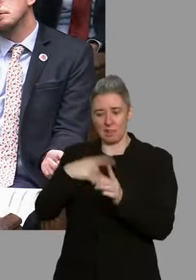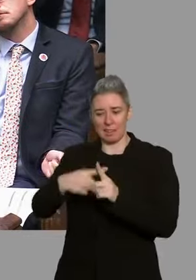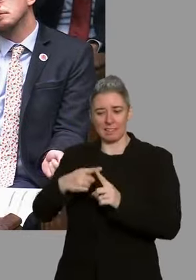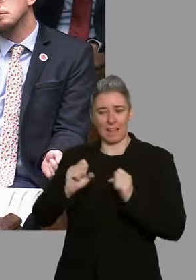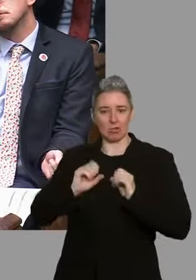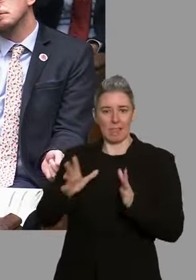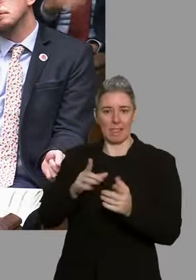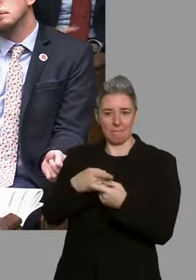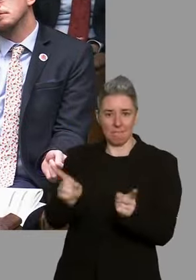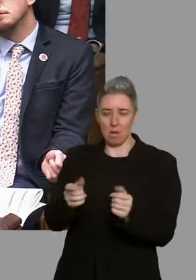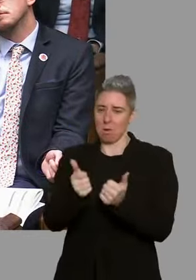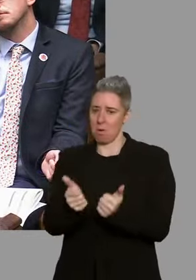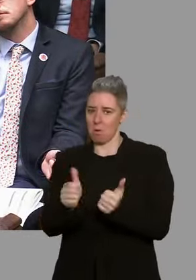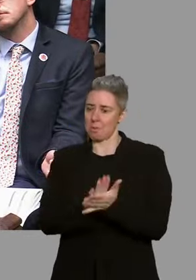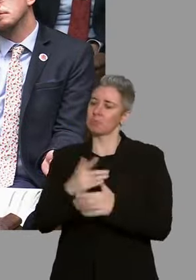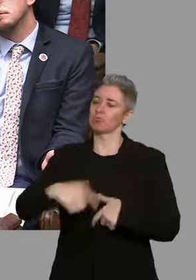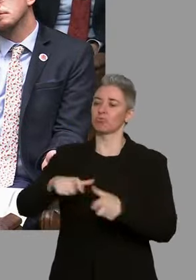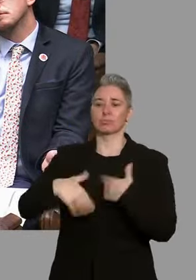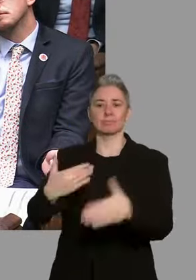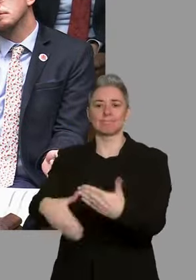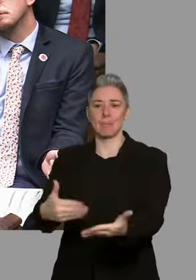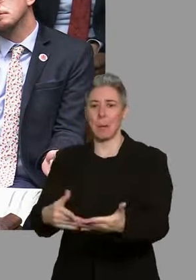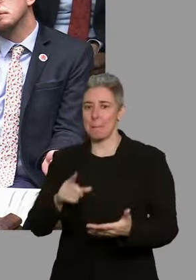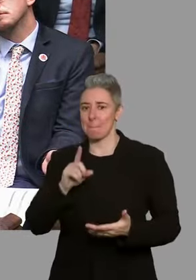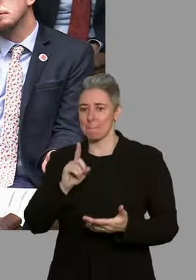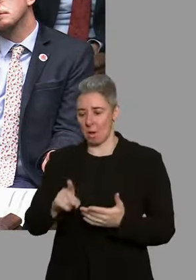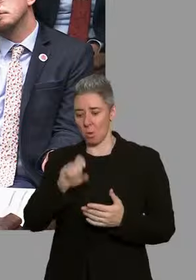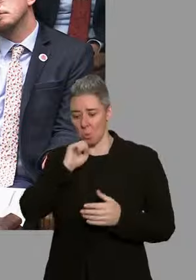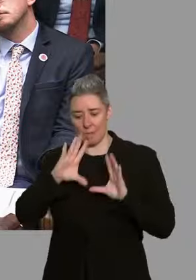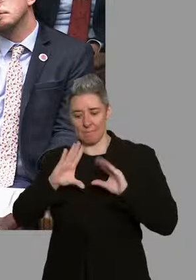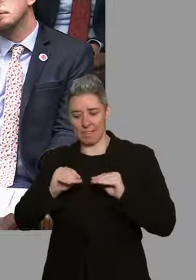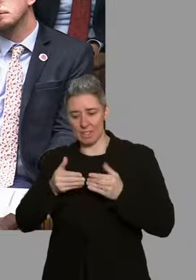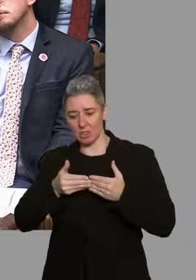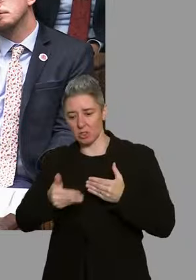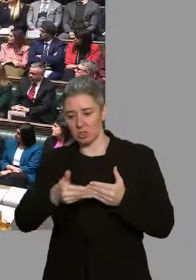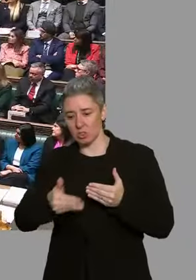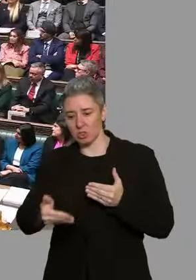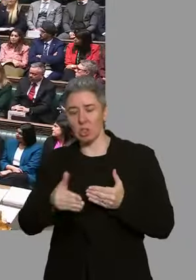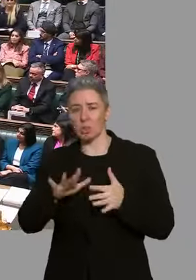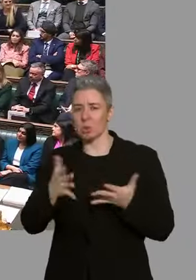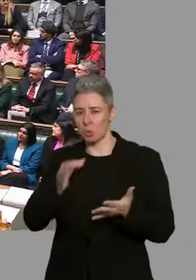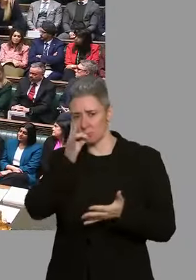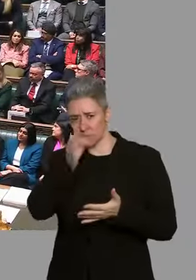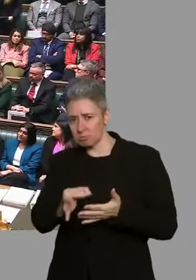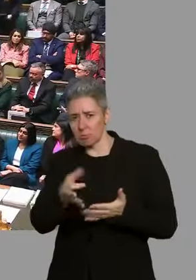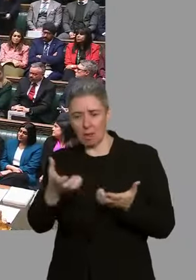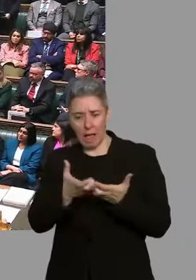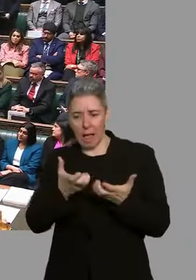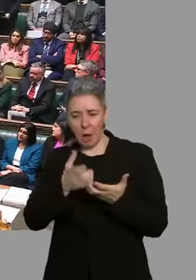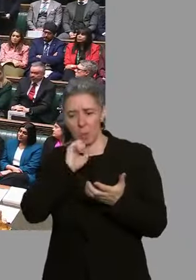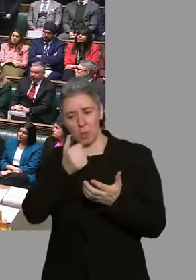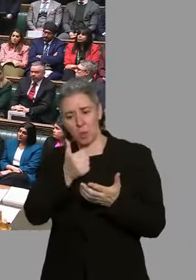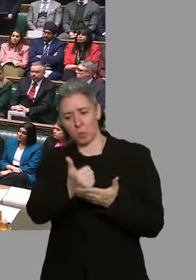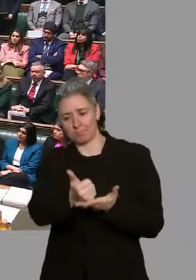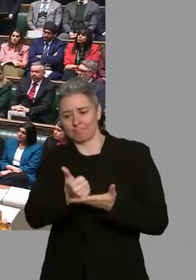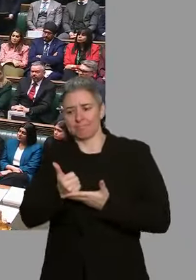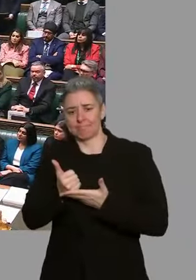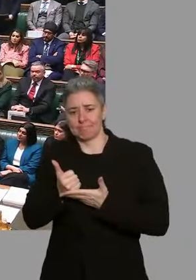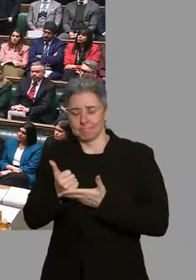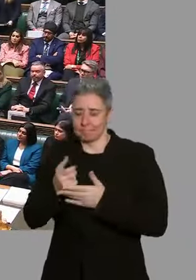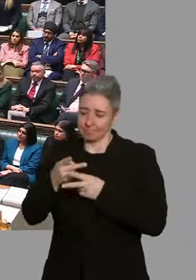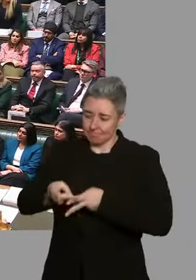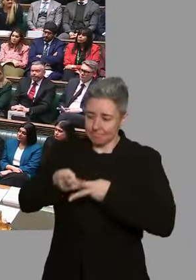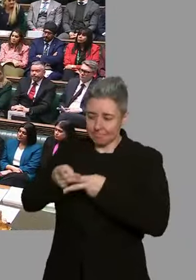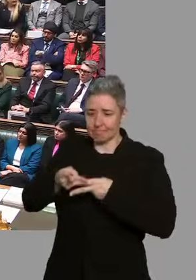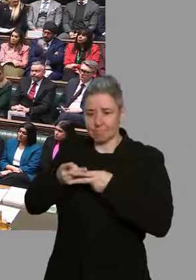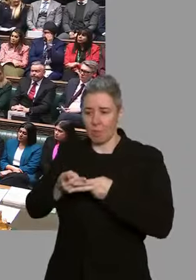our much-cherished places of worship, such as Holy Trinity Church in Horwich? Prime Minister. I thank you for that